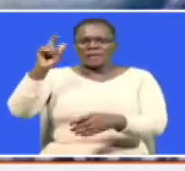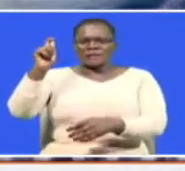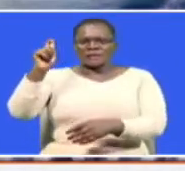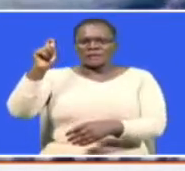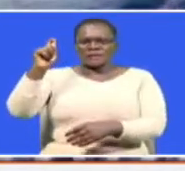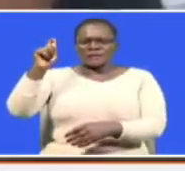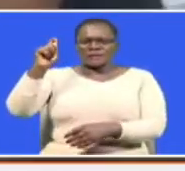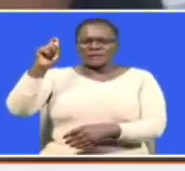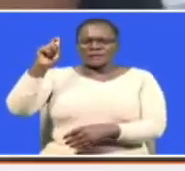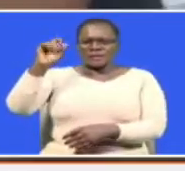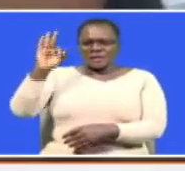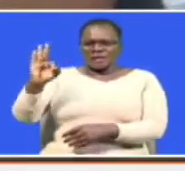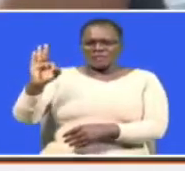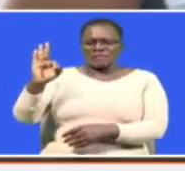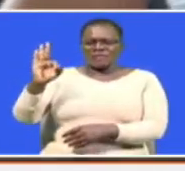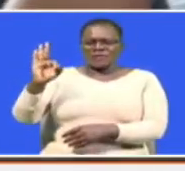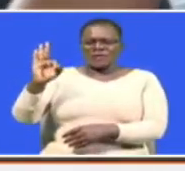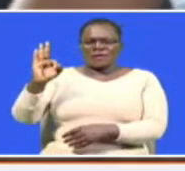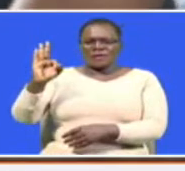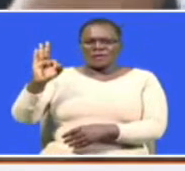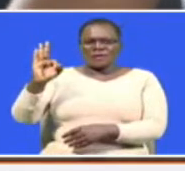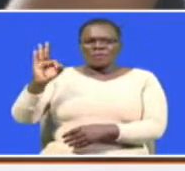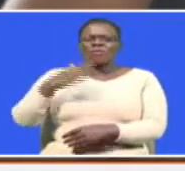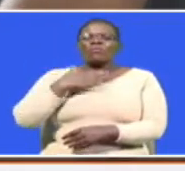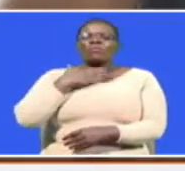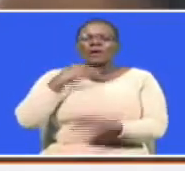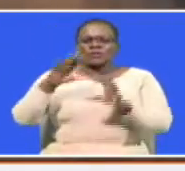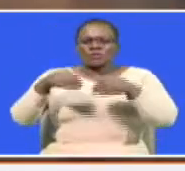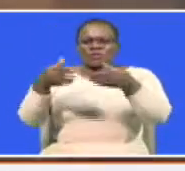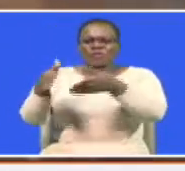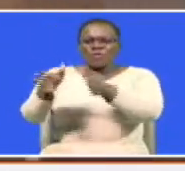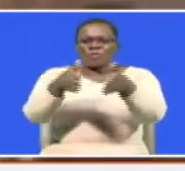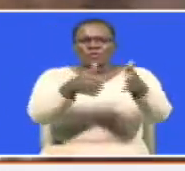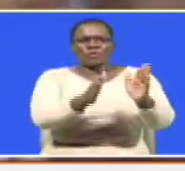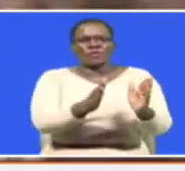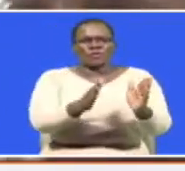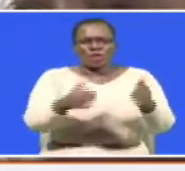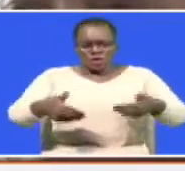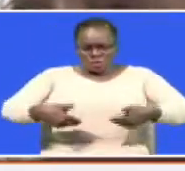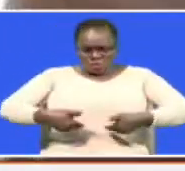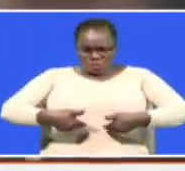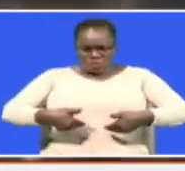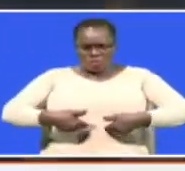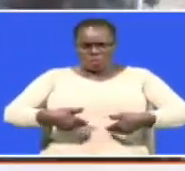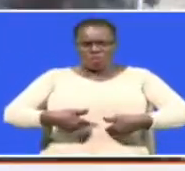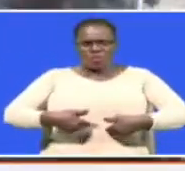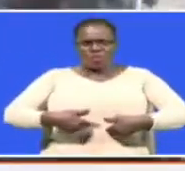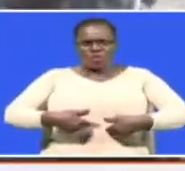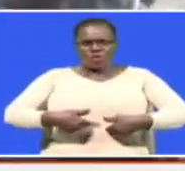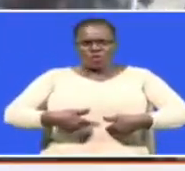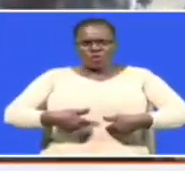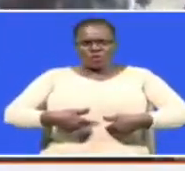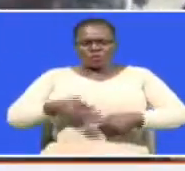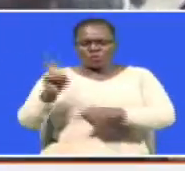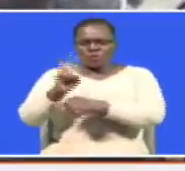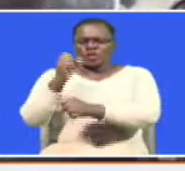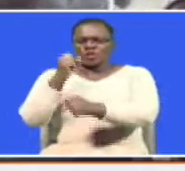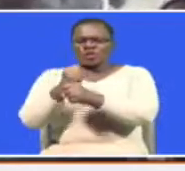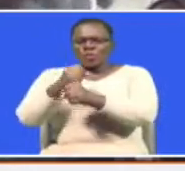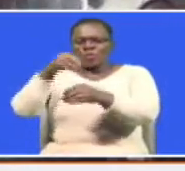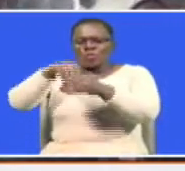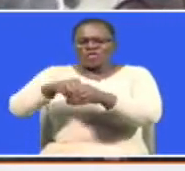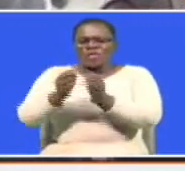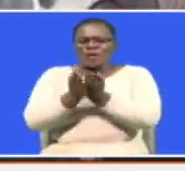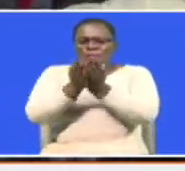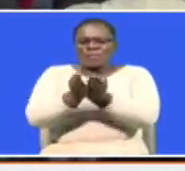ship inspector Betty McKenna, seeks to give opportunities to the youth to explore exciting careers in the